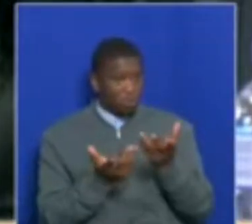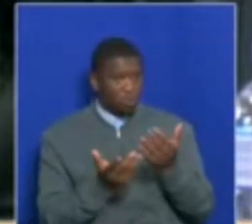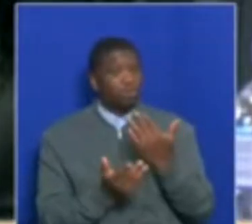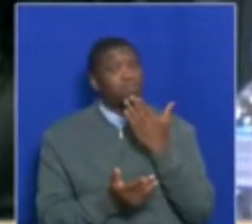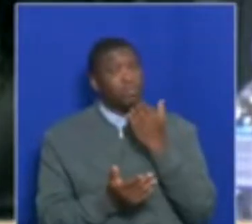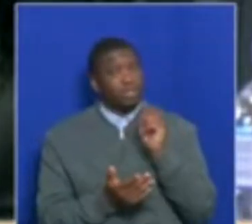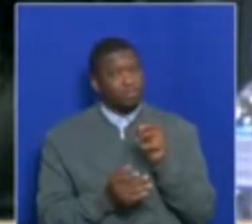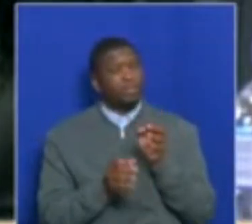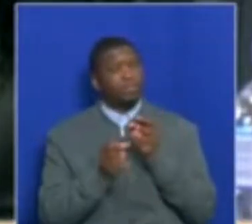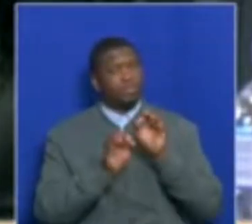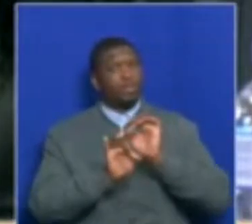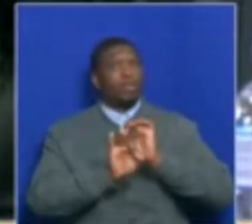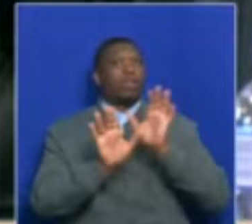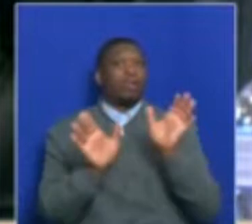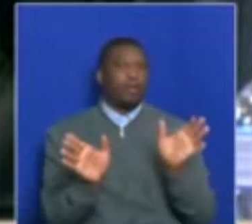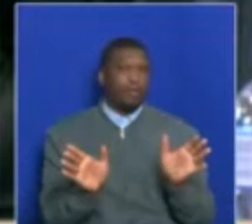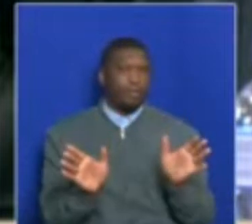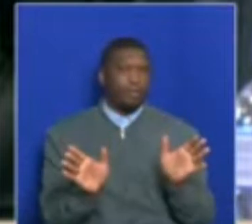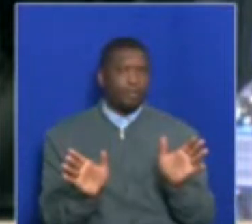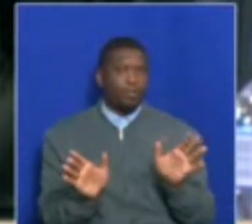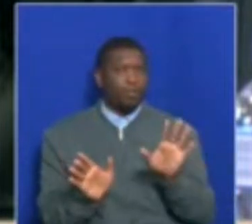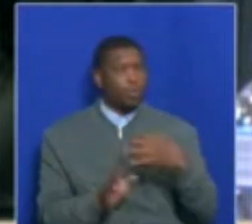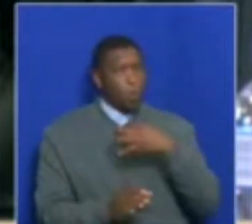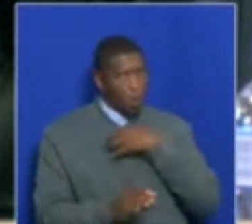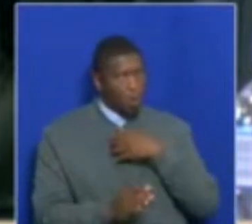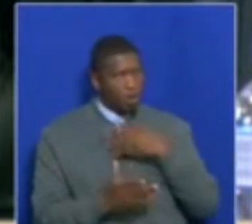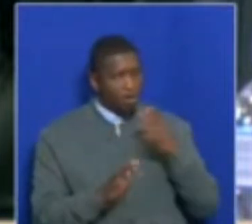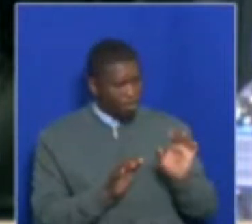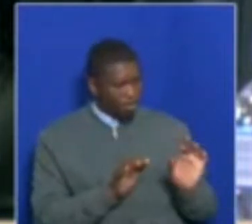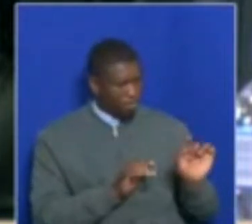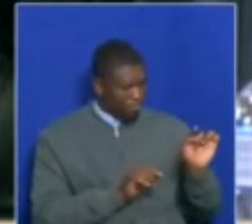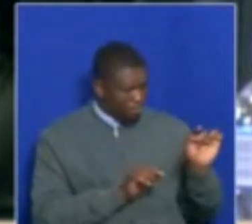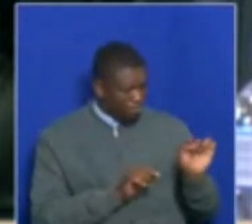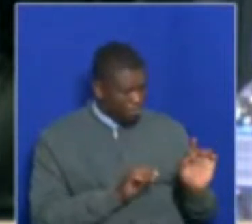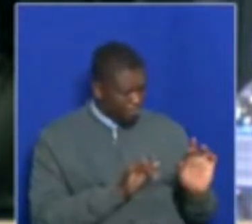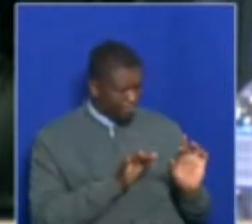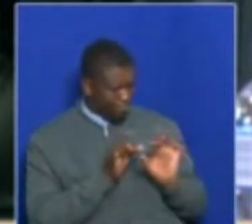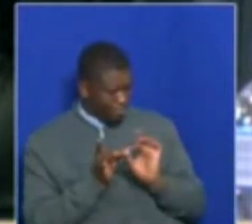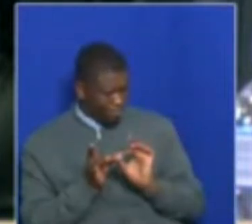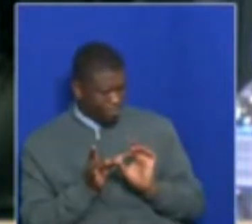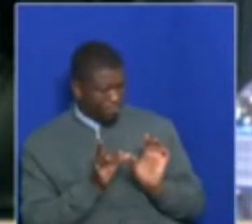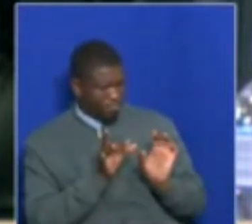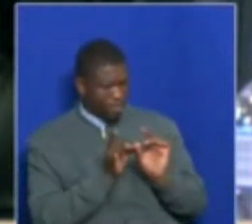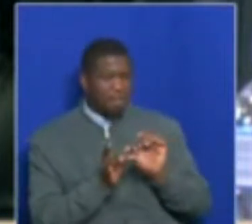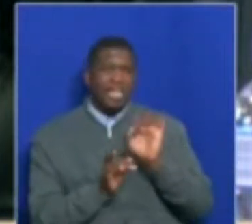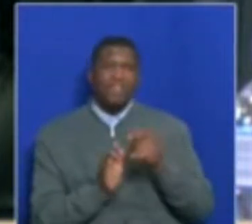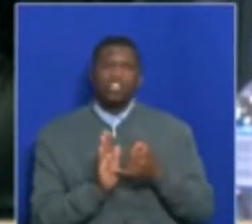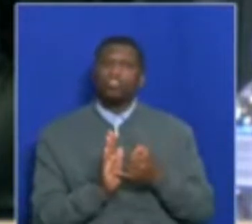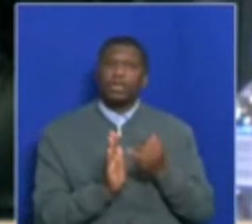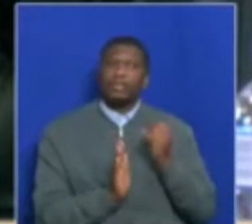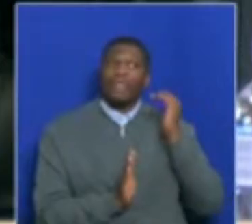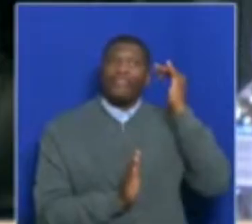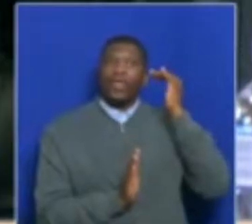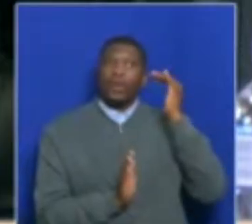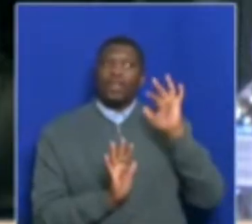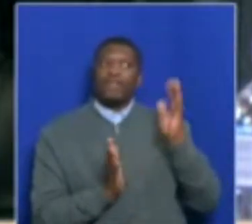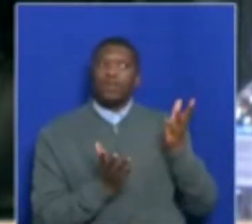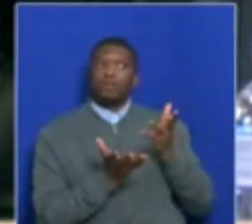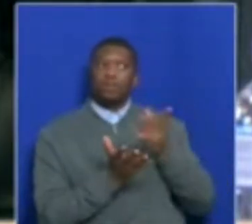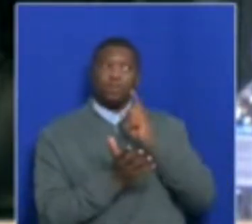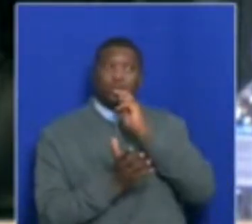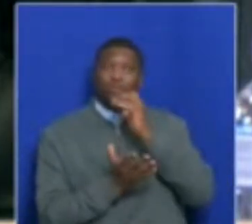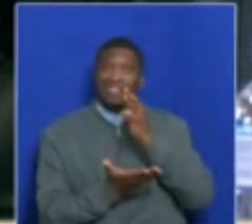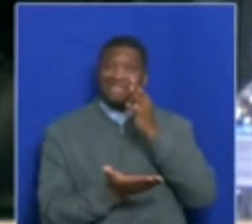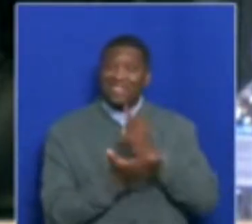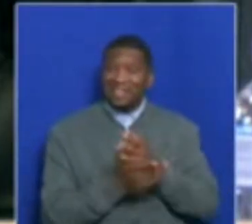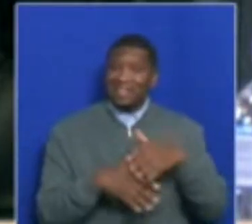created a connection as a matter of fact, I think you should say so. Otherwise, if it is a theory and nothing more, I think that should come out